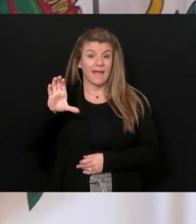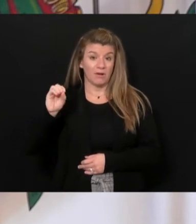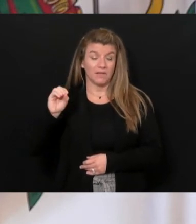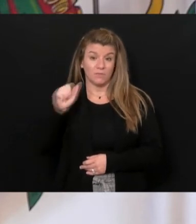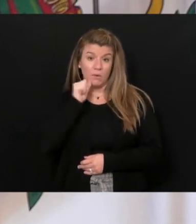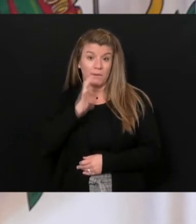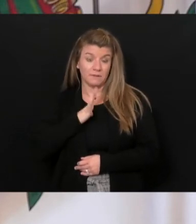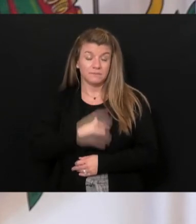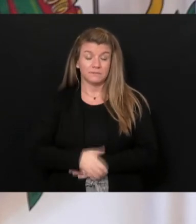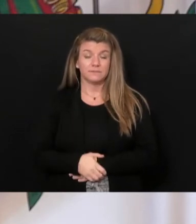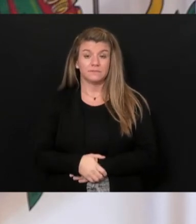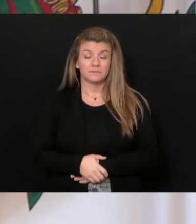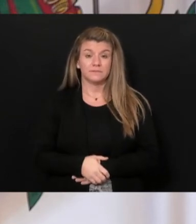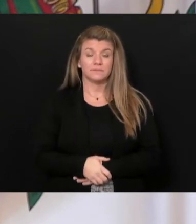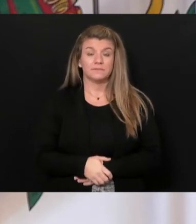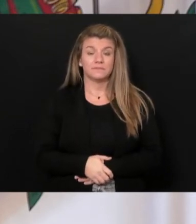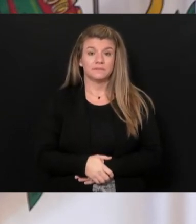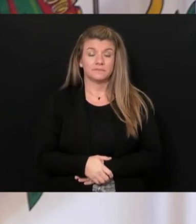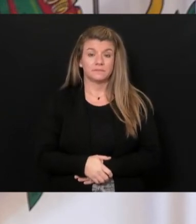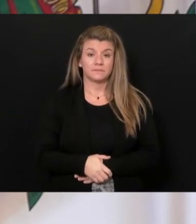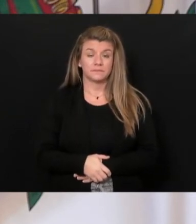lady.